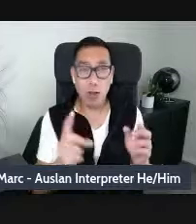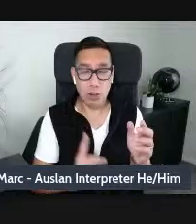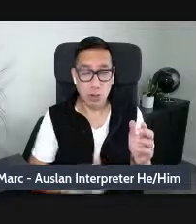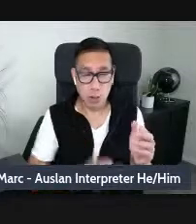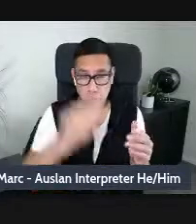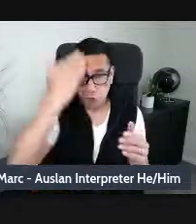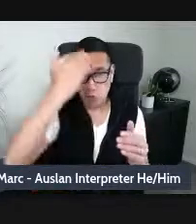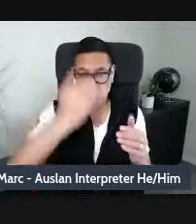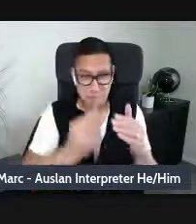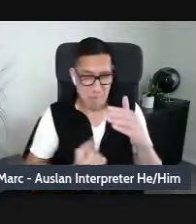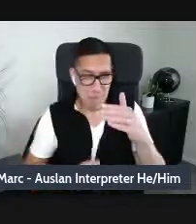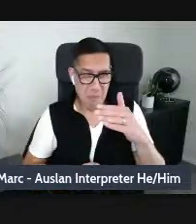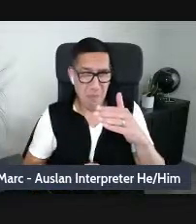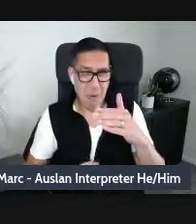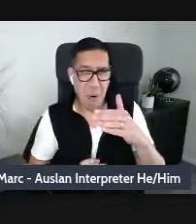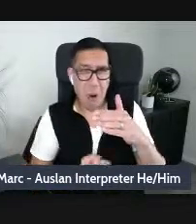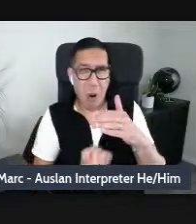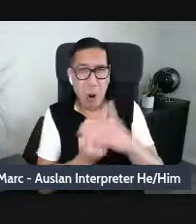is causing this